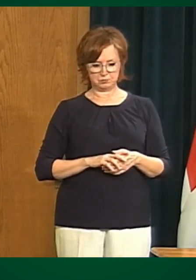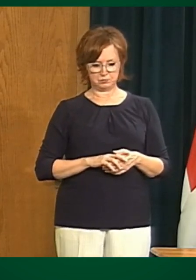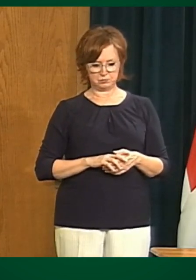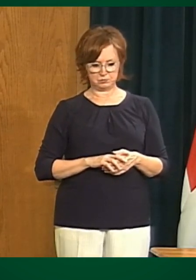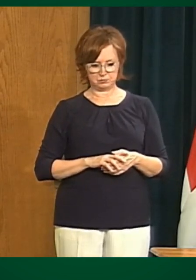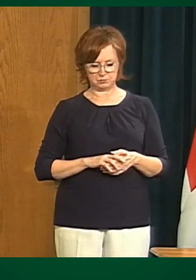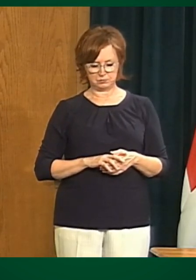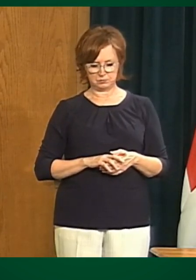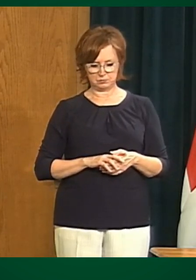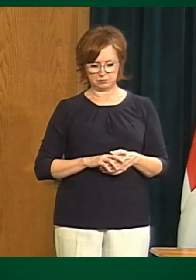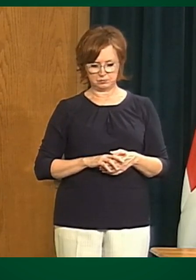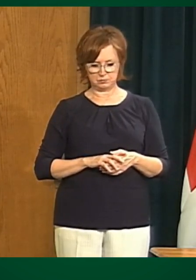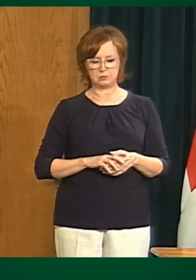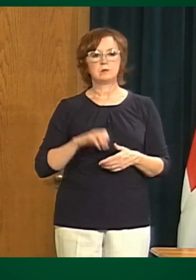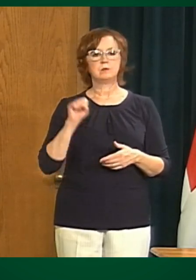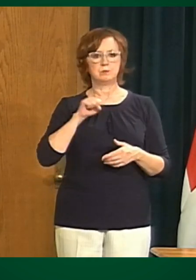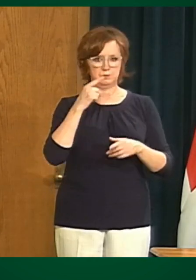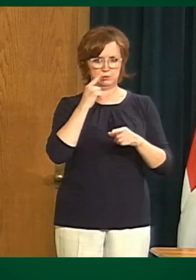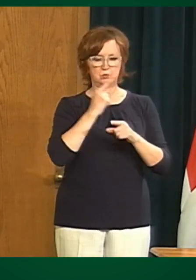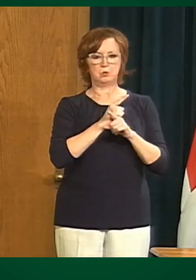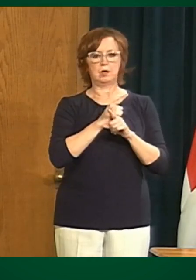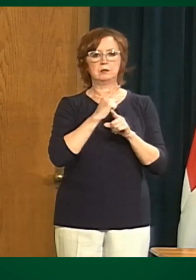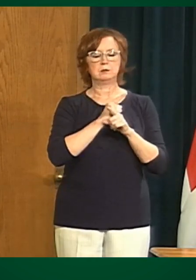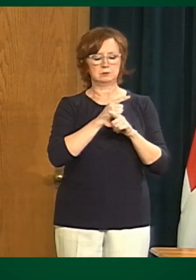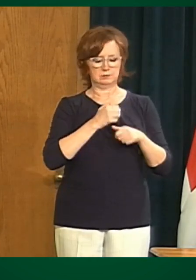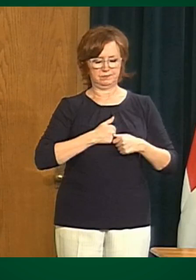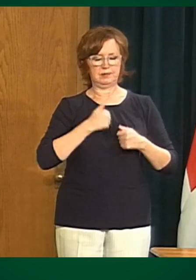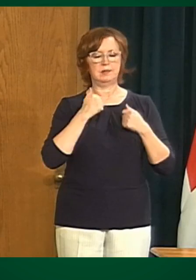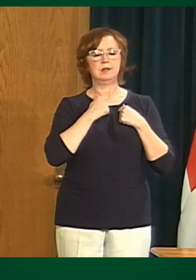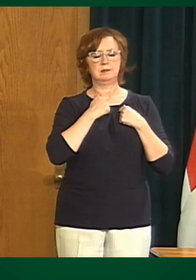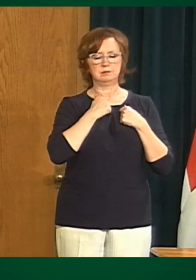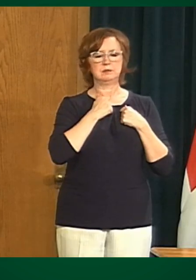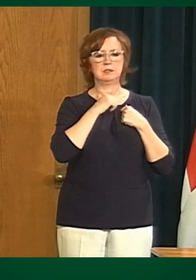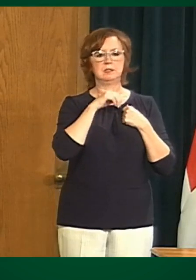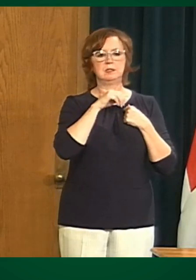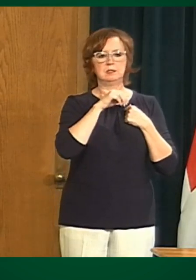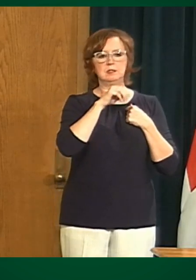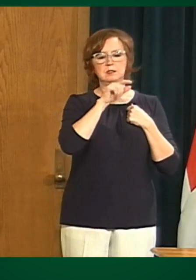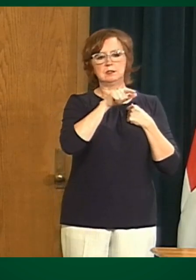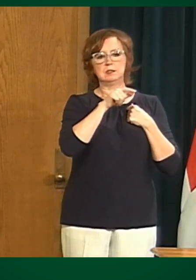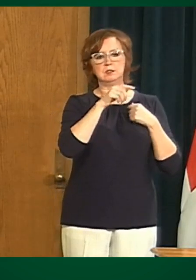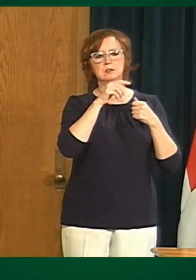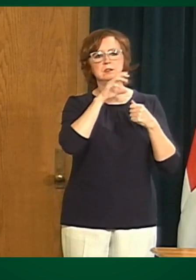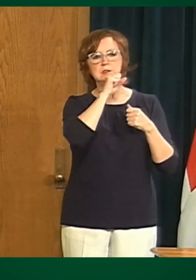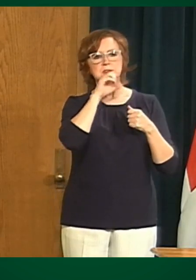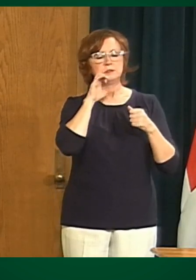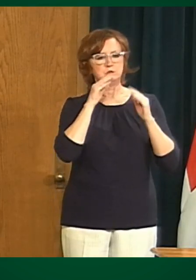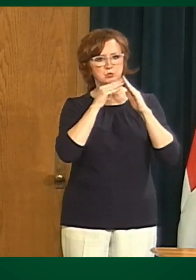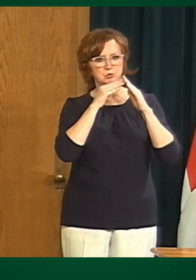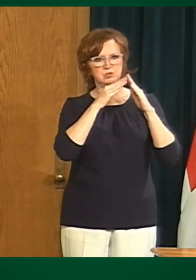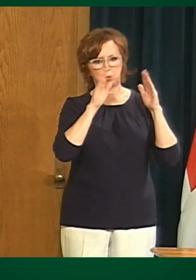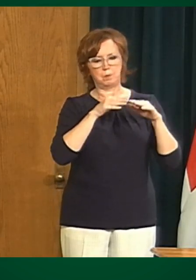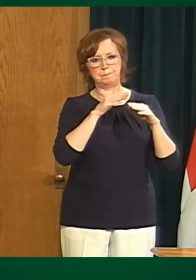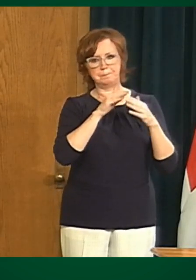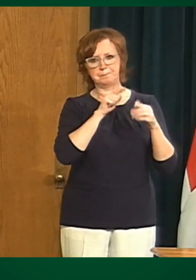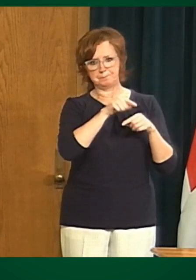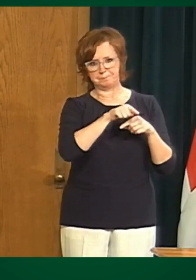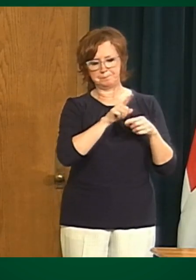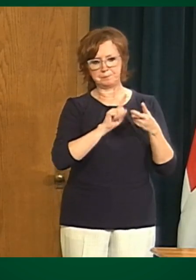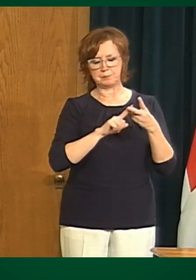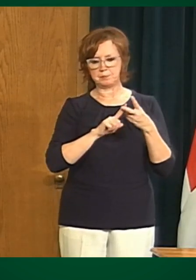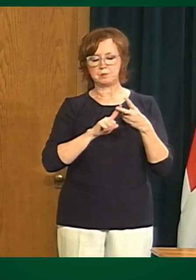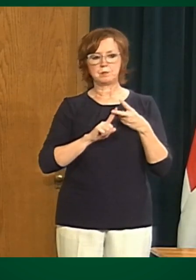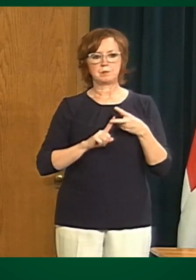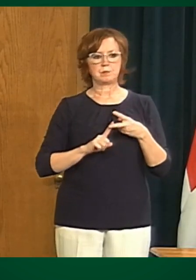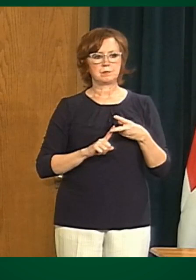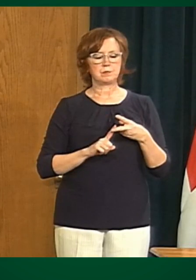person was yes in the long-term care, and we had a discussion with the family where there